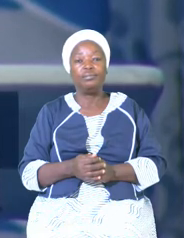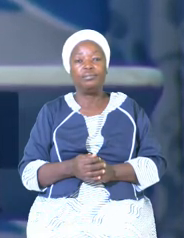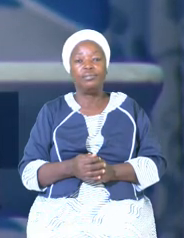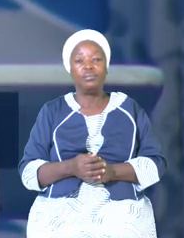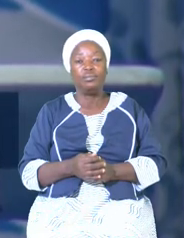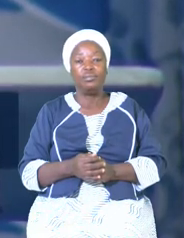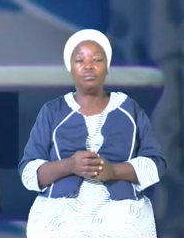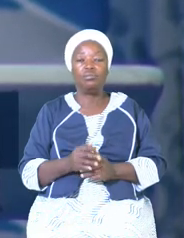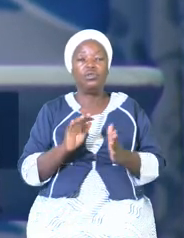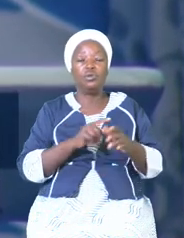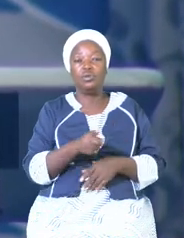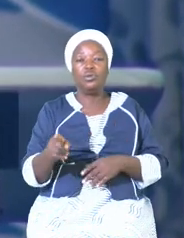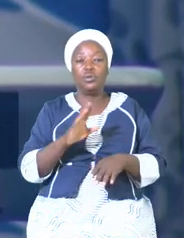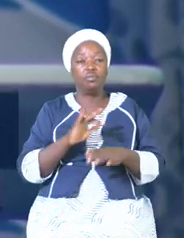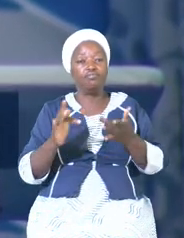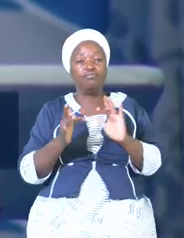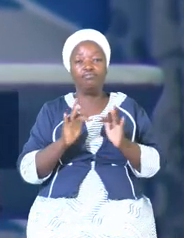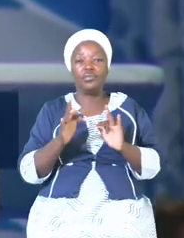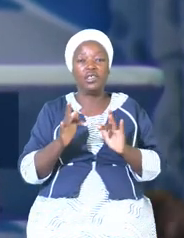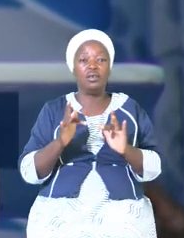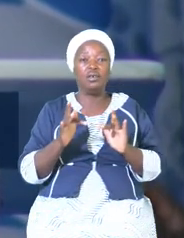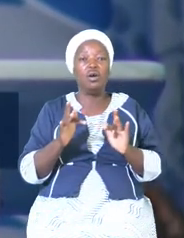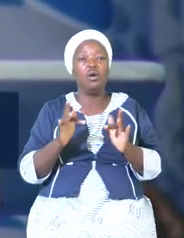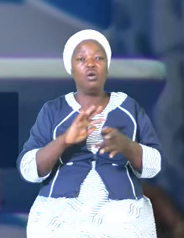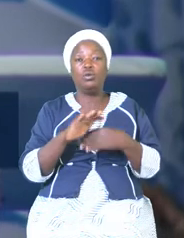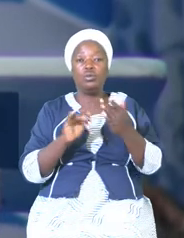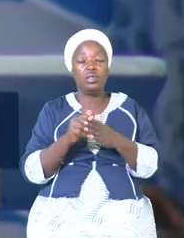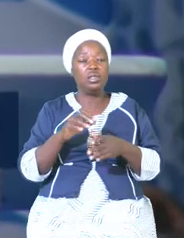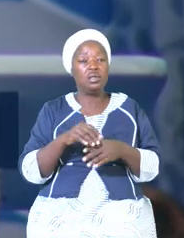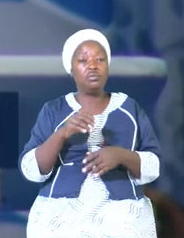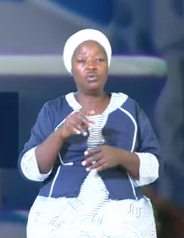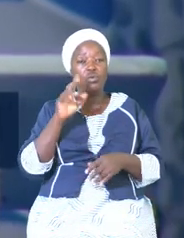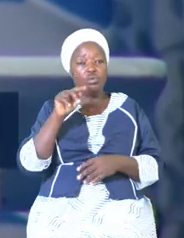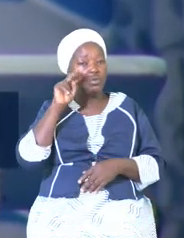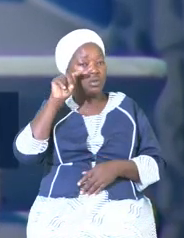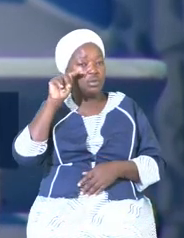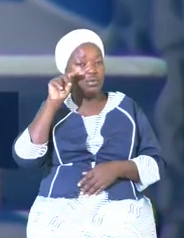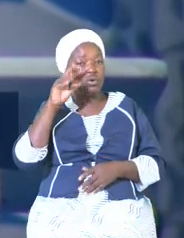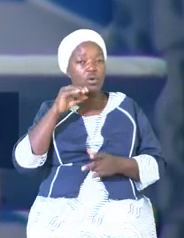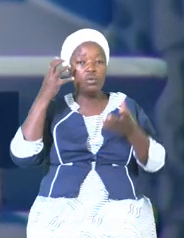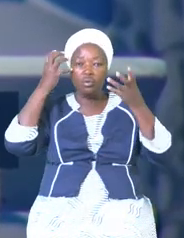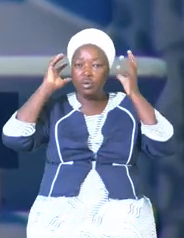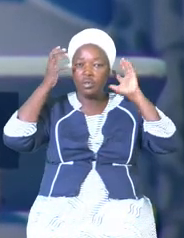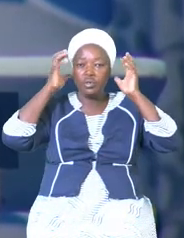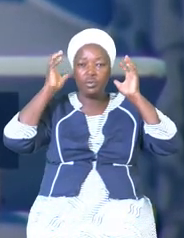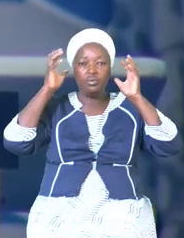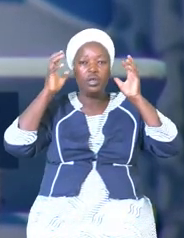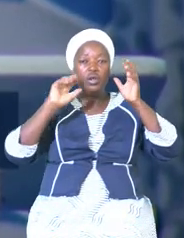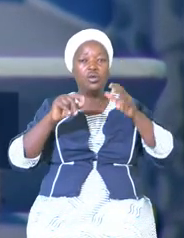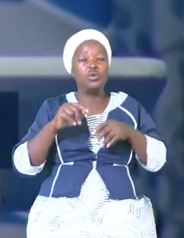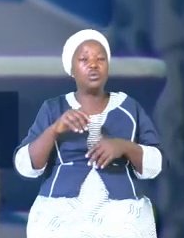Online, all those who are watching by television, and all those who are watching by the radio, on the radio, listening on the